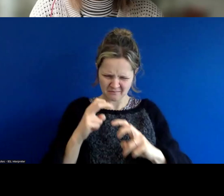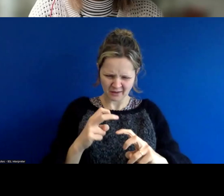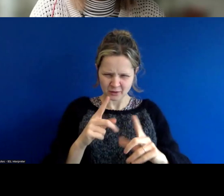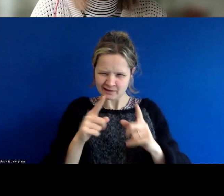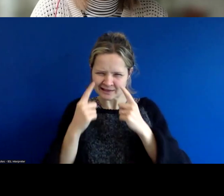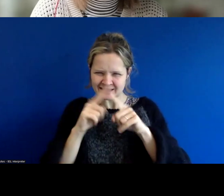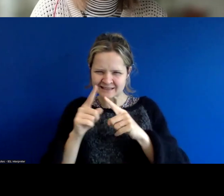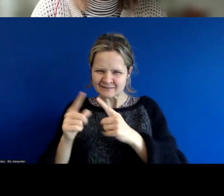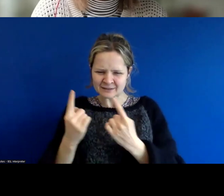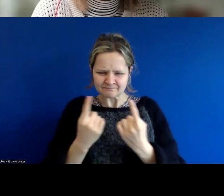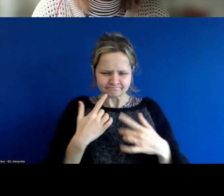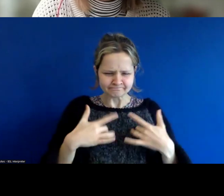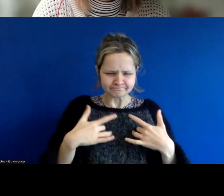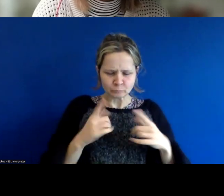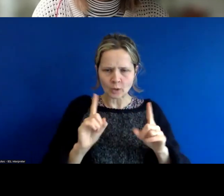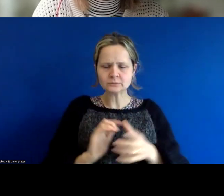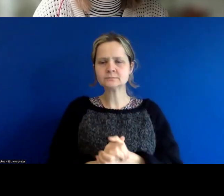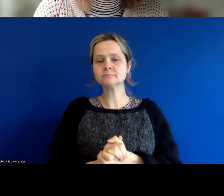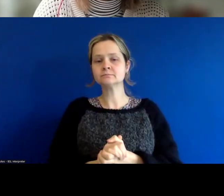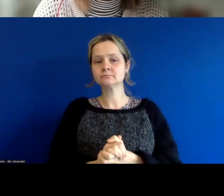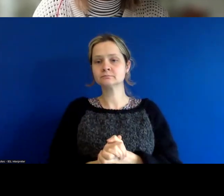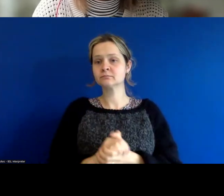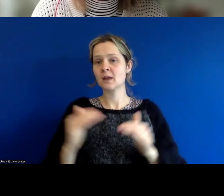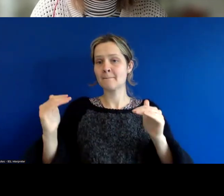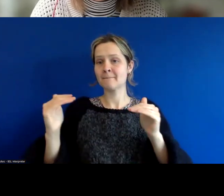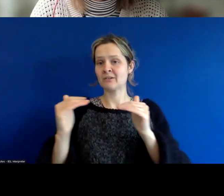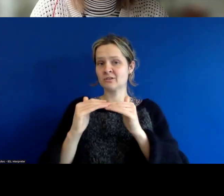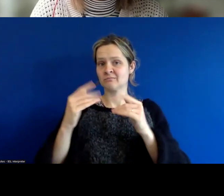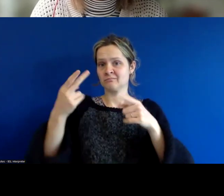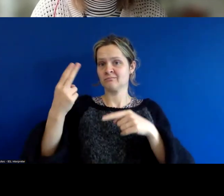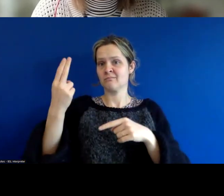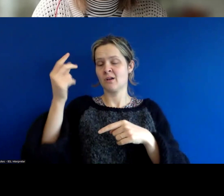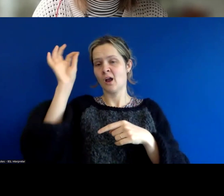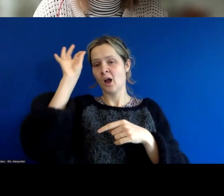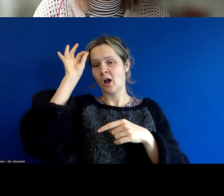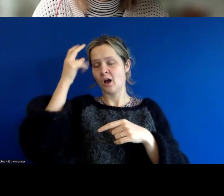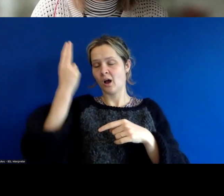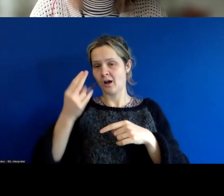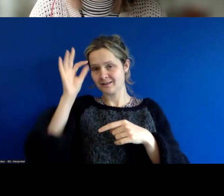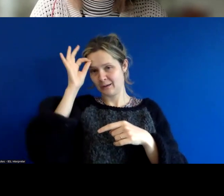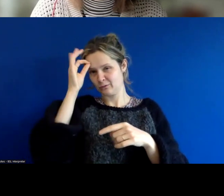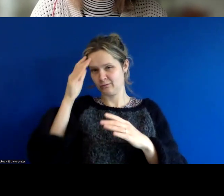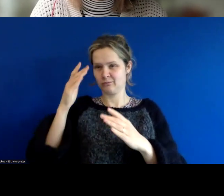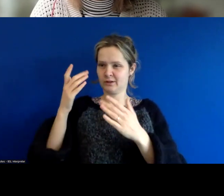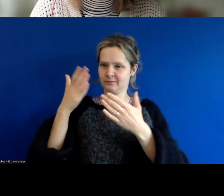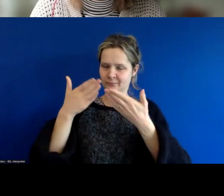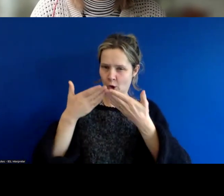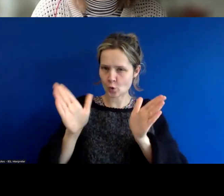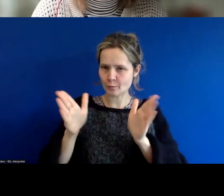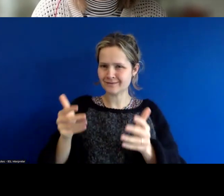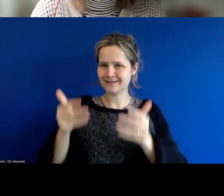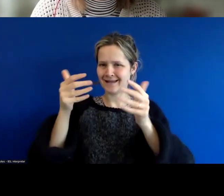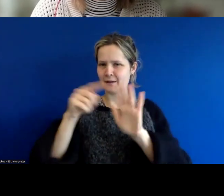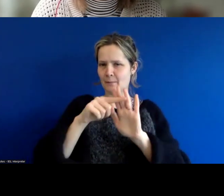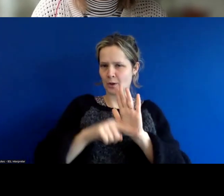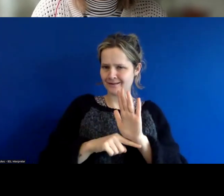in. And this aligns with the Arts Council's commitment to data and our open data policy, and our commitment